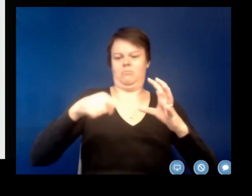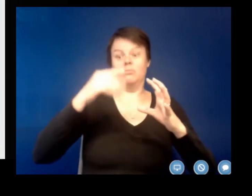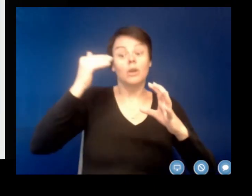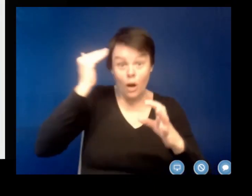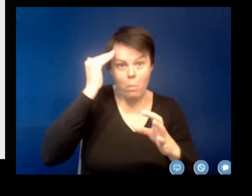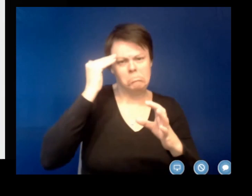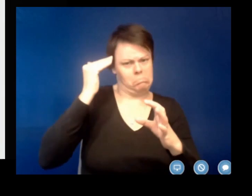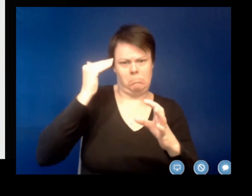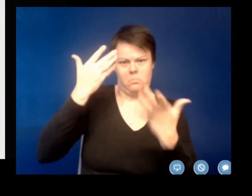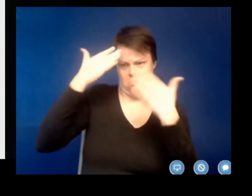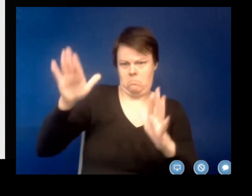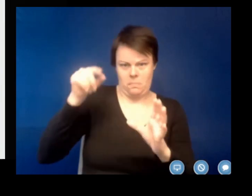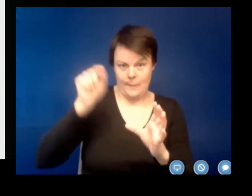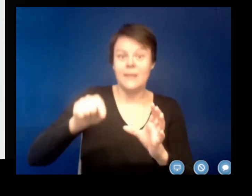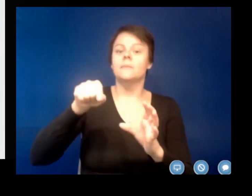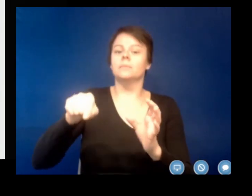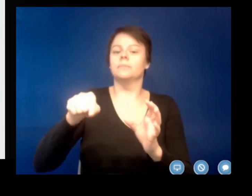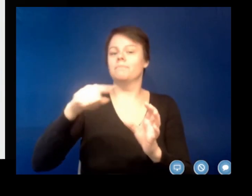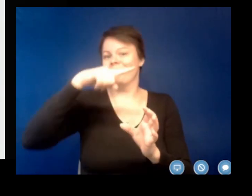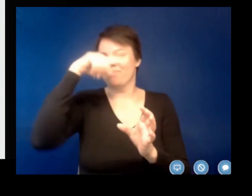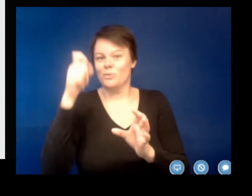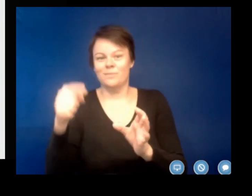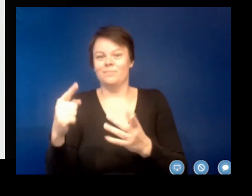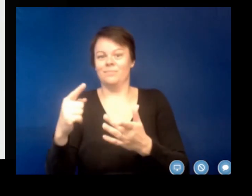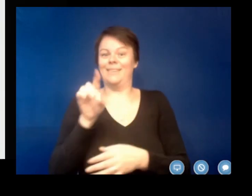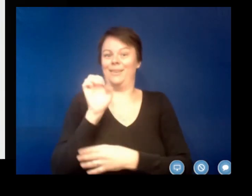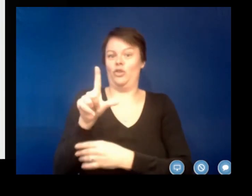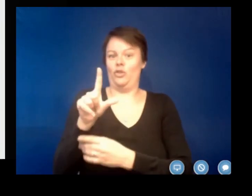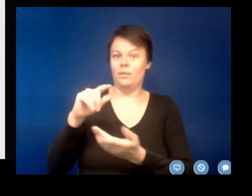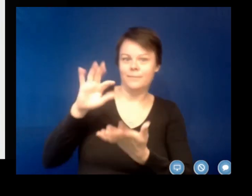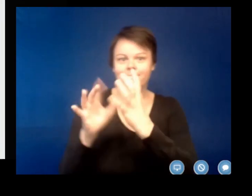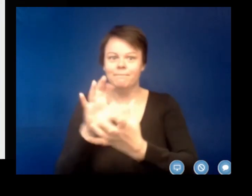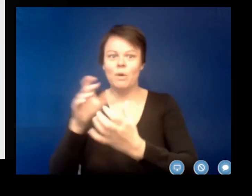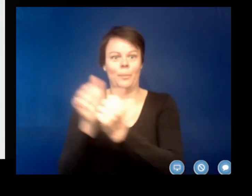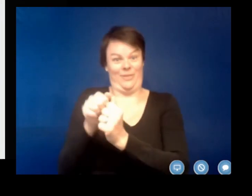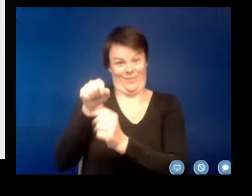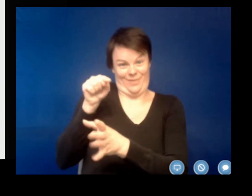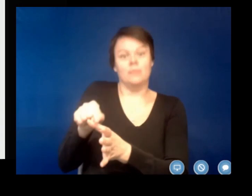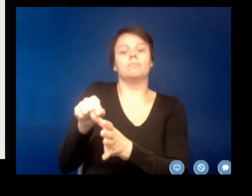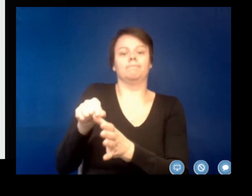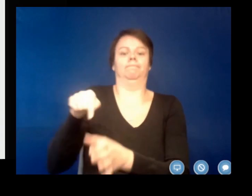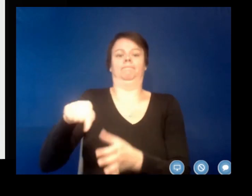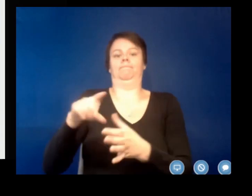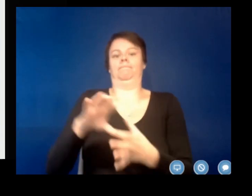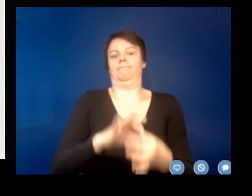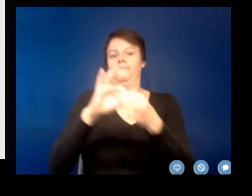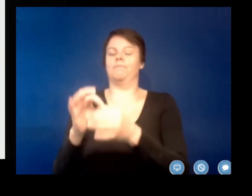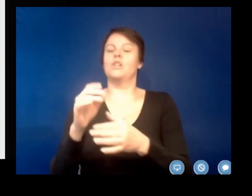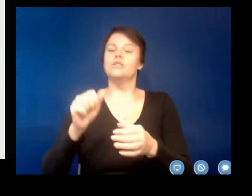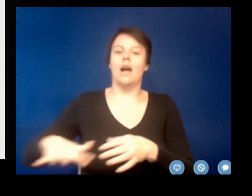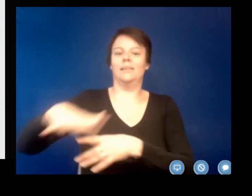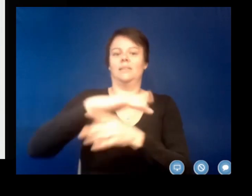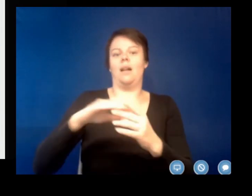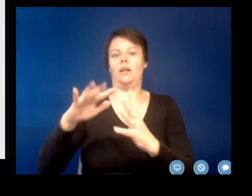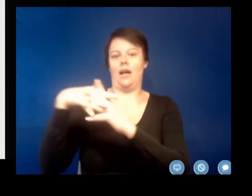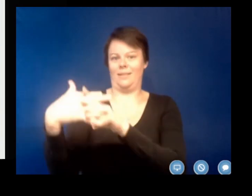time in a social context. We all the time deal with other human beings. So if you talk about climate change or whatever, it's all the